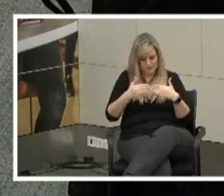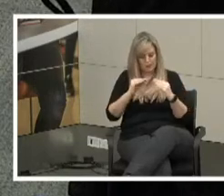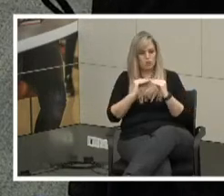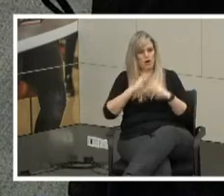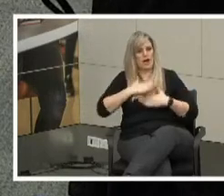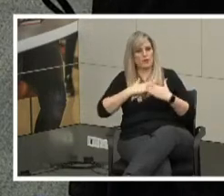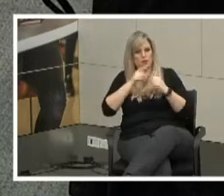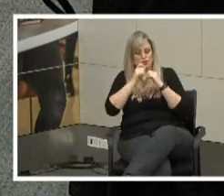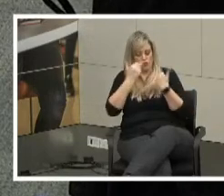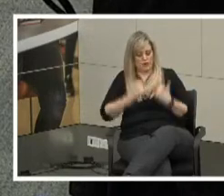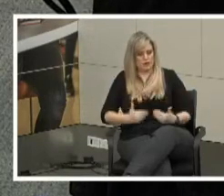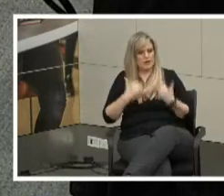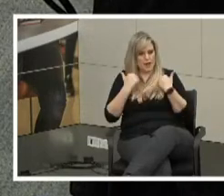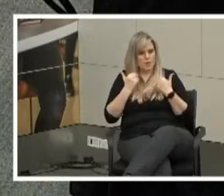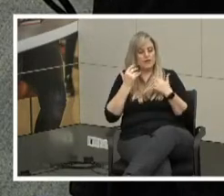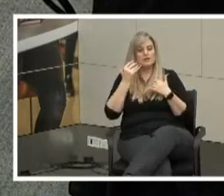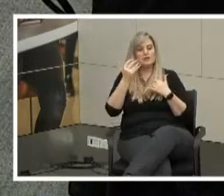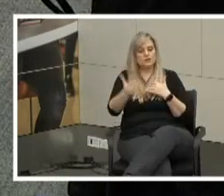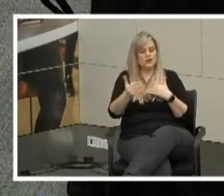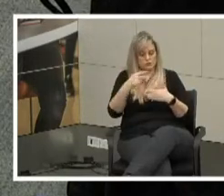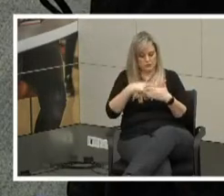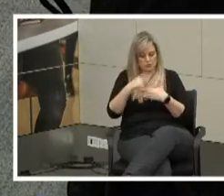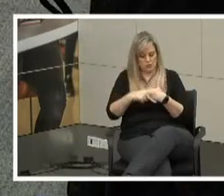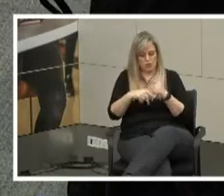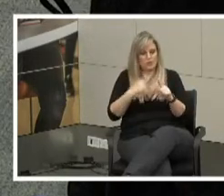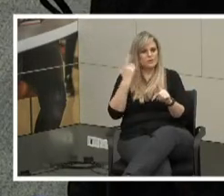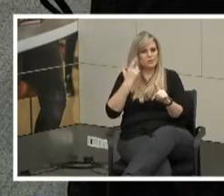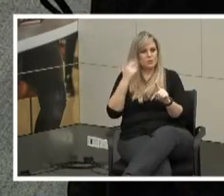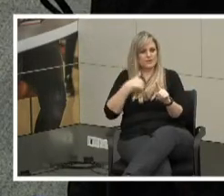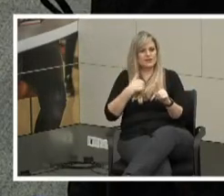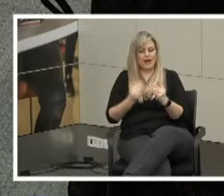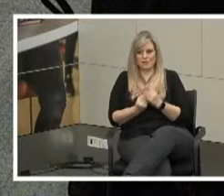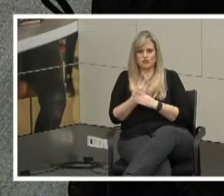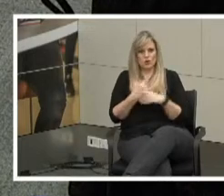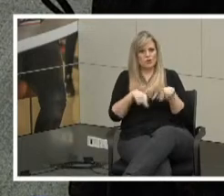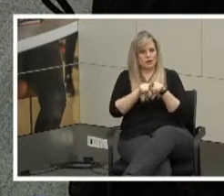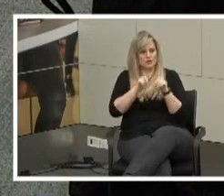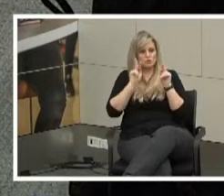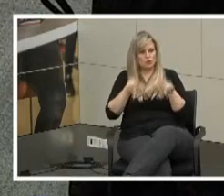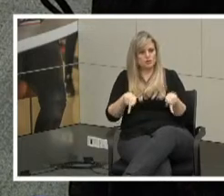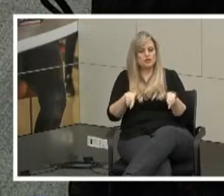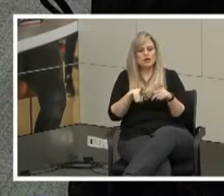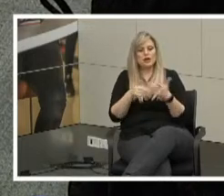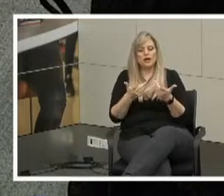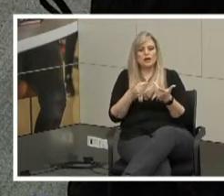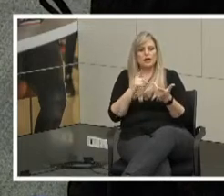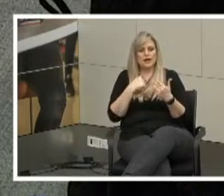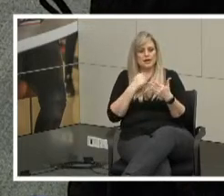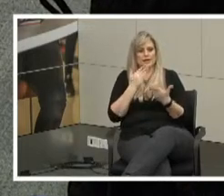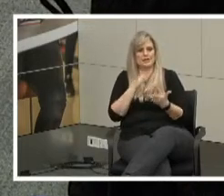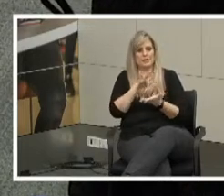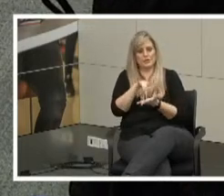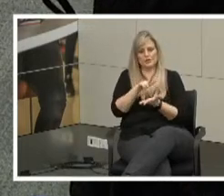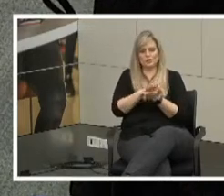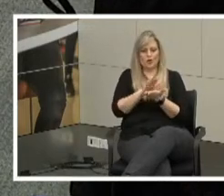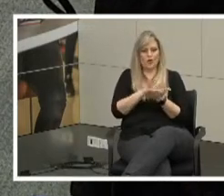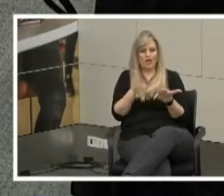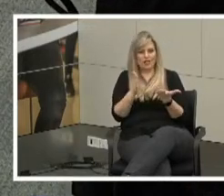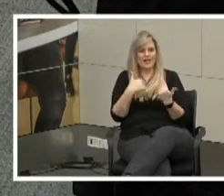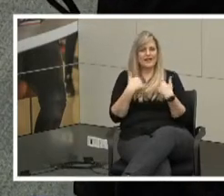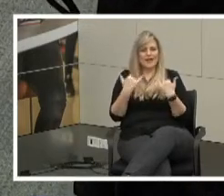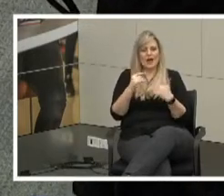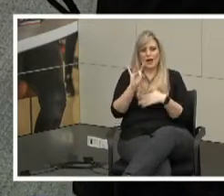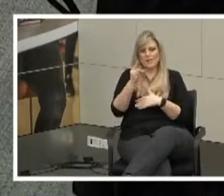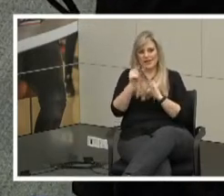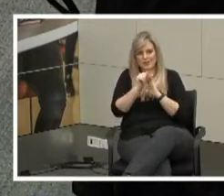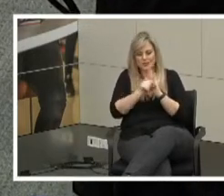I am and over time in the program I really think I've grown as a person and I I came into Middle School like a little ratty kid and now I'm in eighth grade